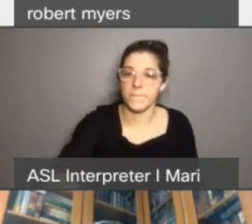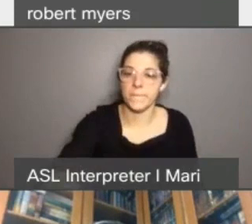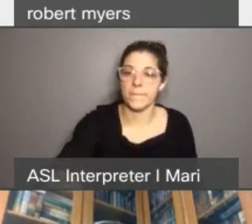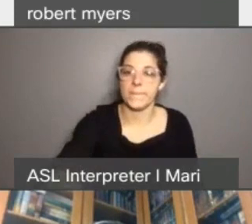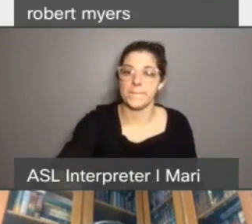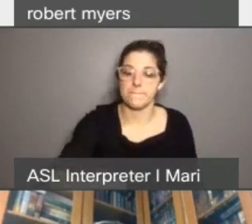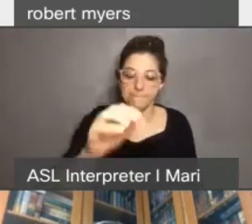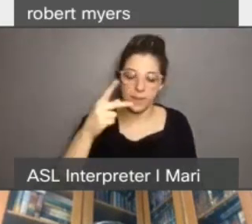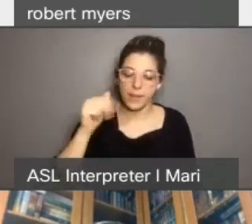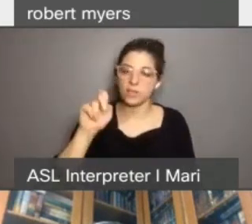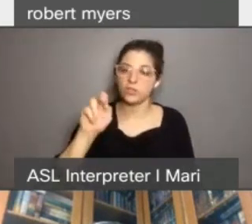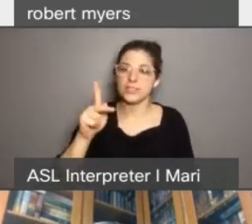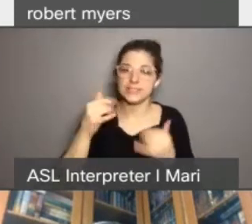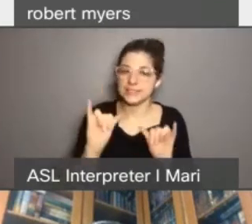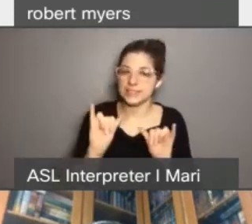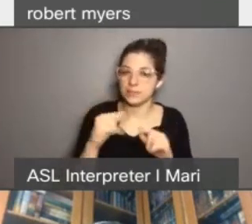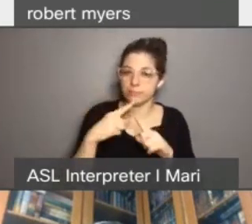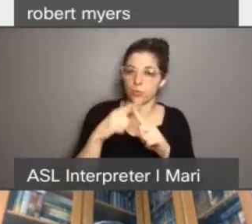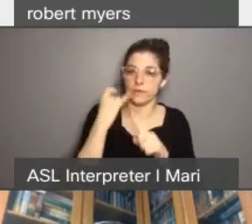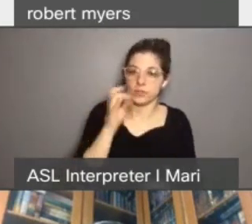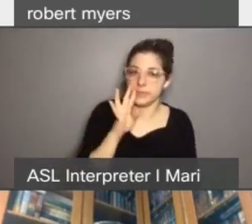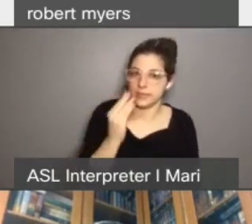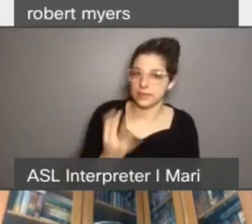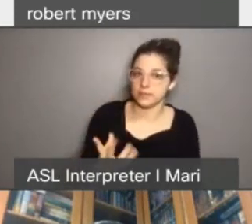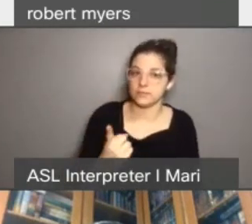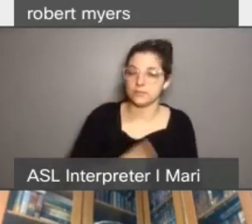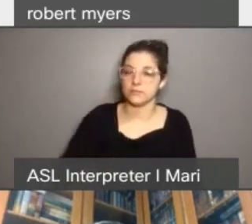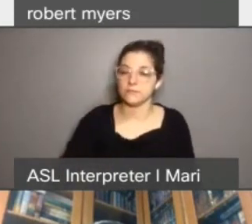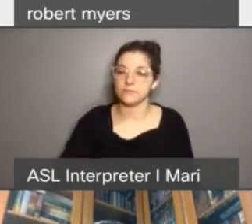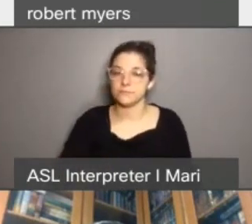Patrick, you're still on mute if you are speaking.